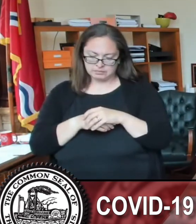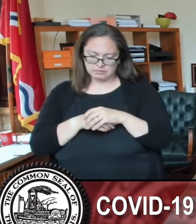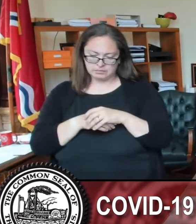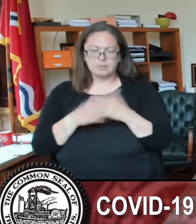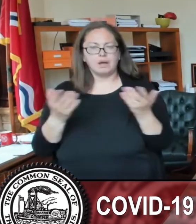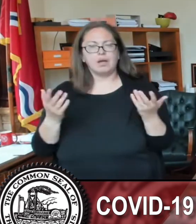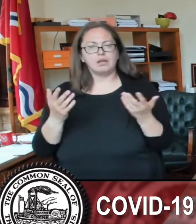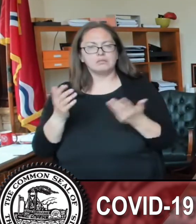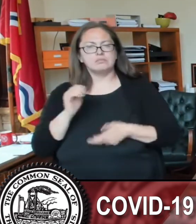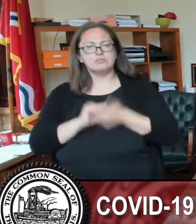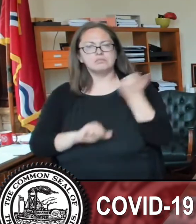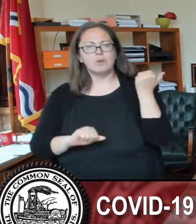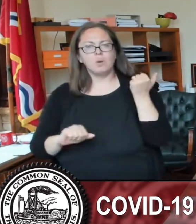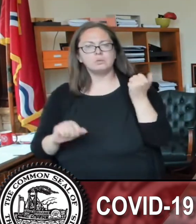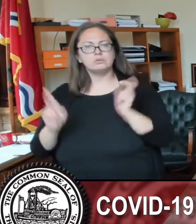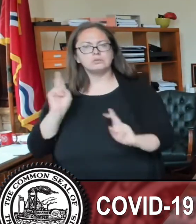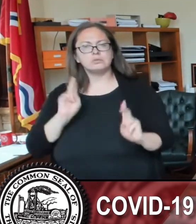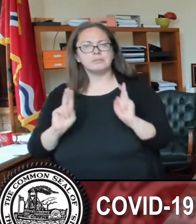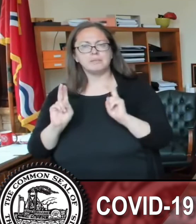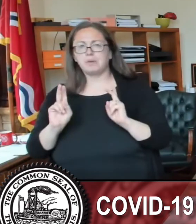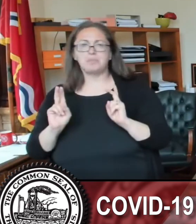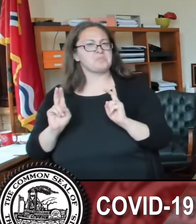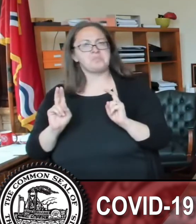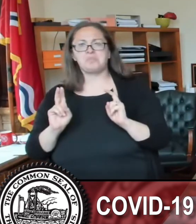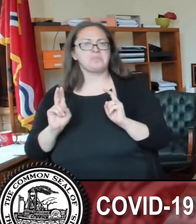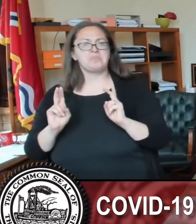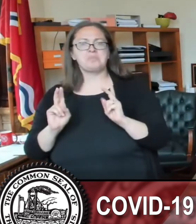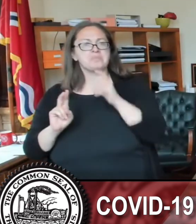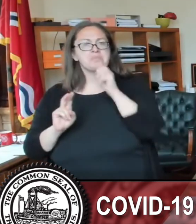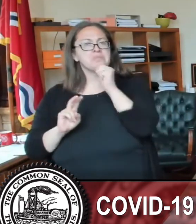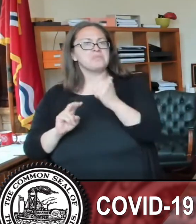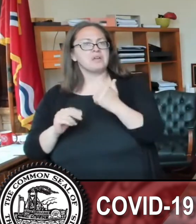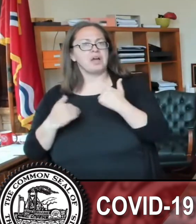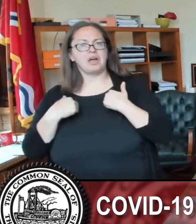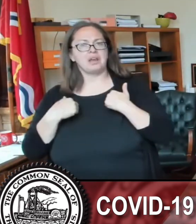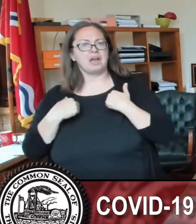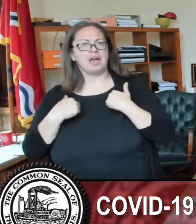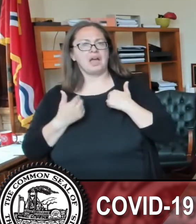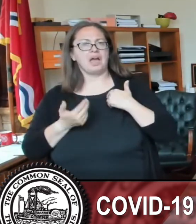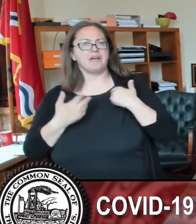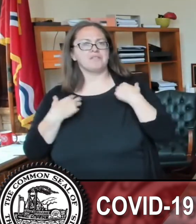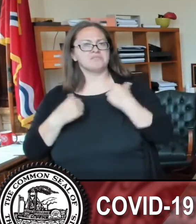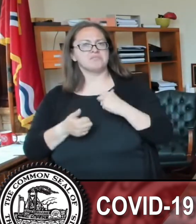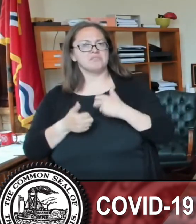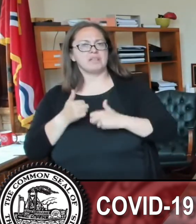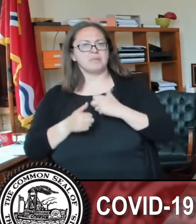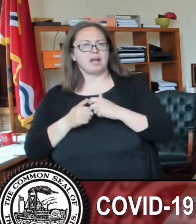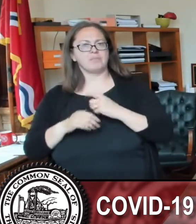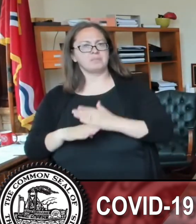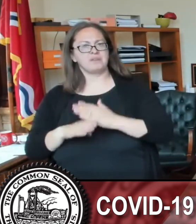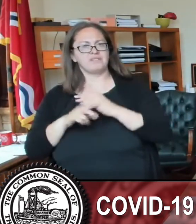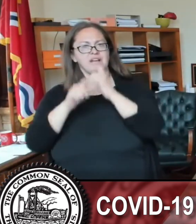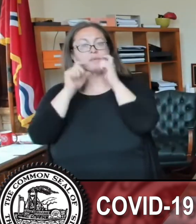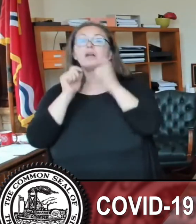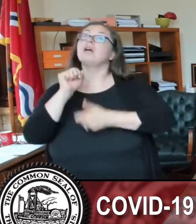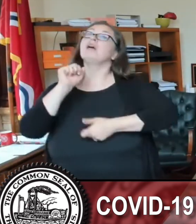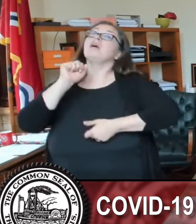But most people, the majority of people, don't have those medical conditions, and so the majority of us have got to wear a